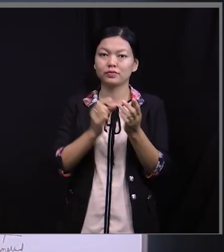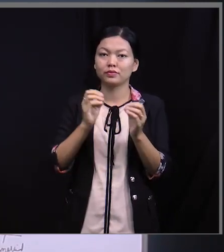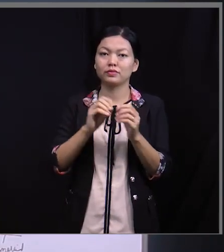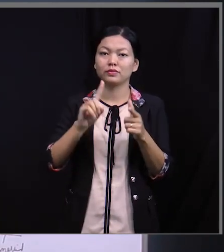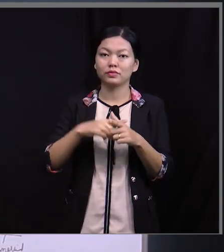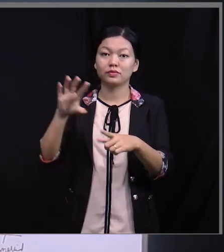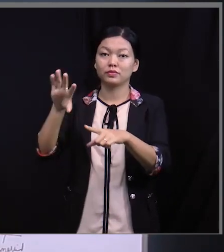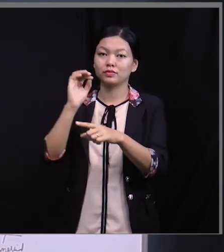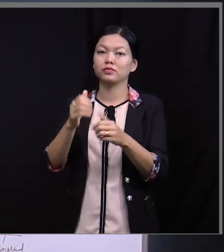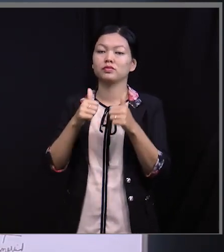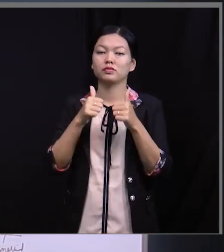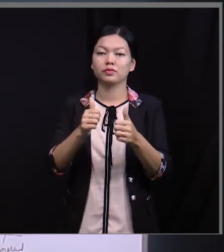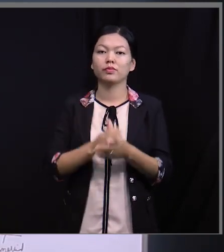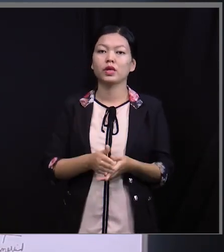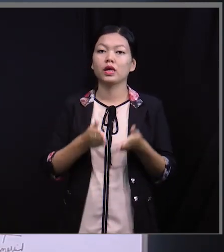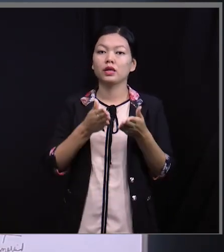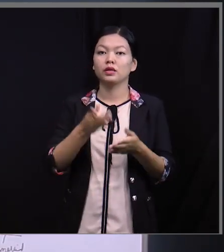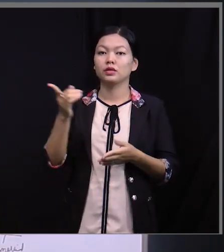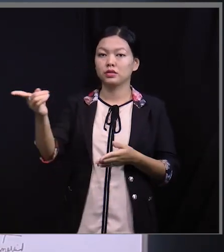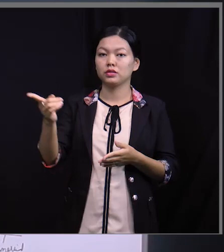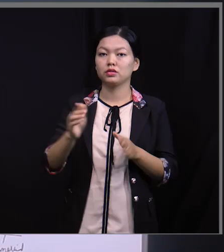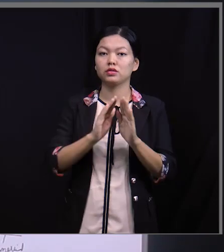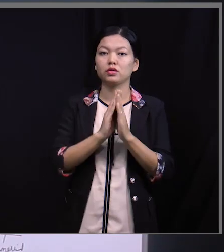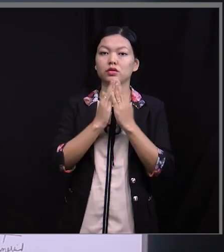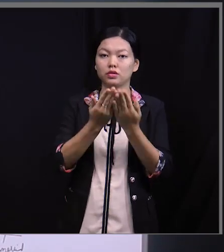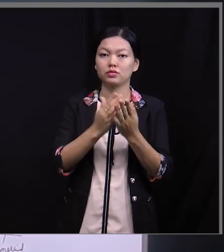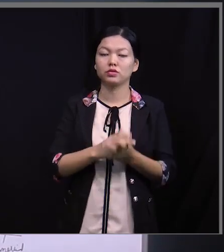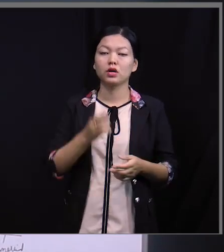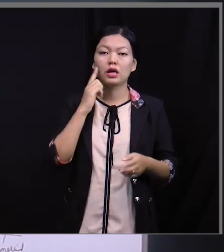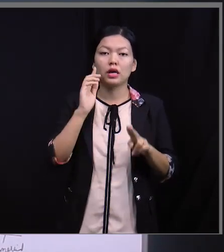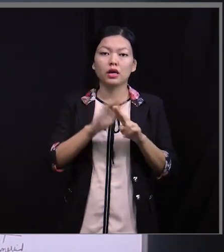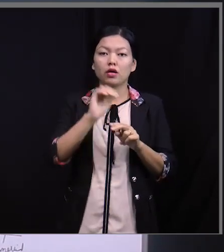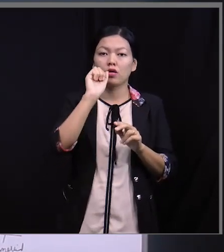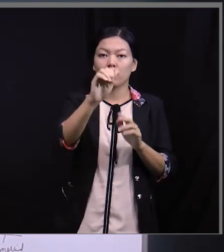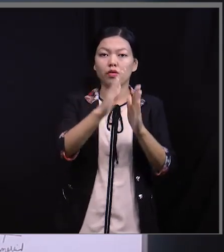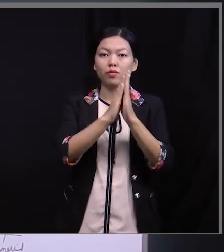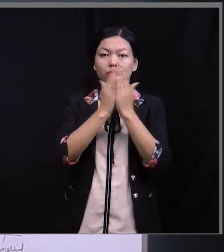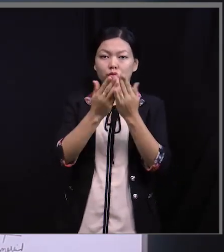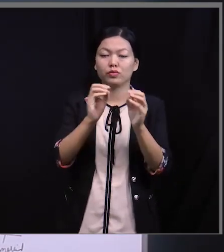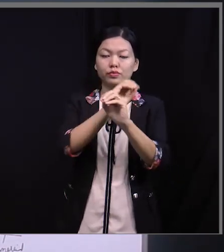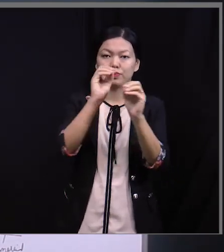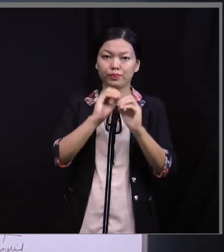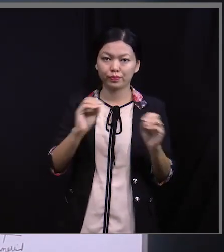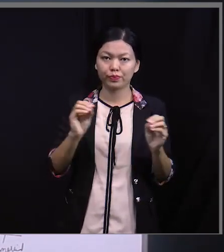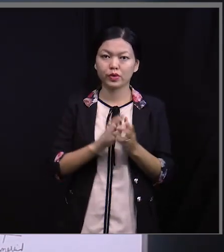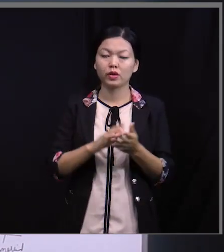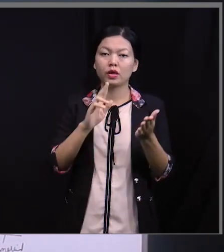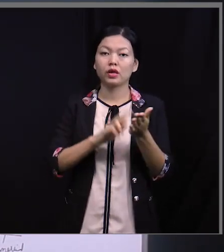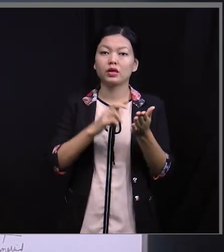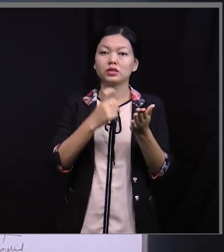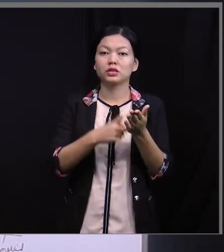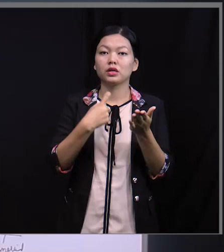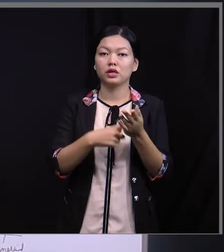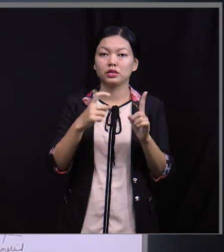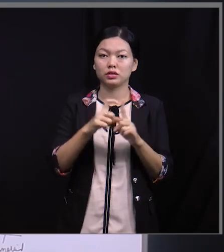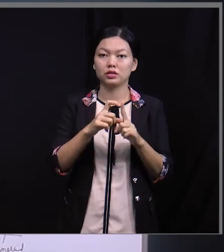book for your entrepreneurship subject. And if you don't have your textbook, you can download it from the NCERT website